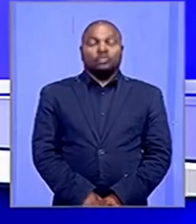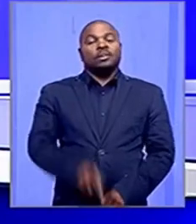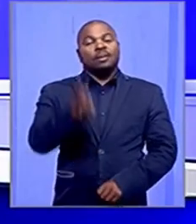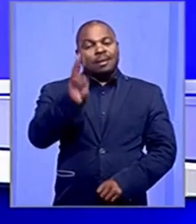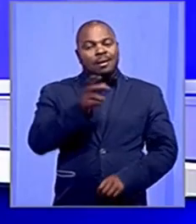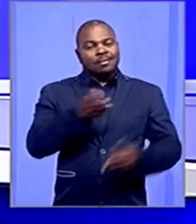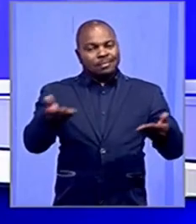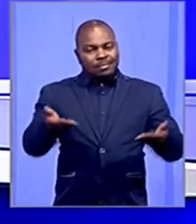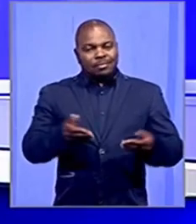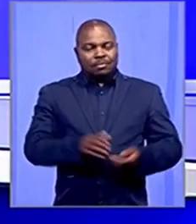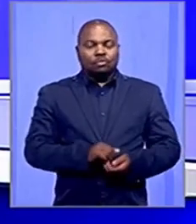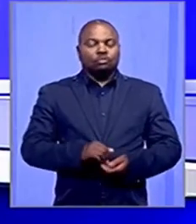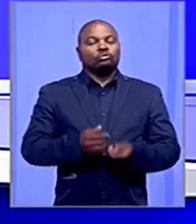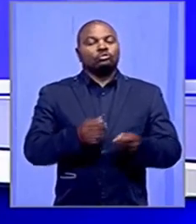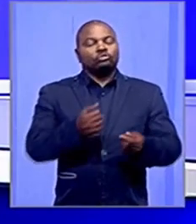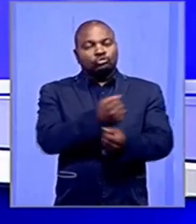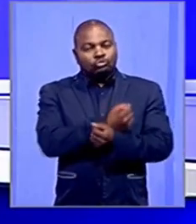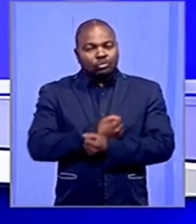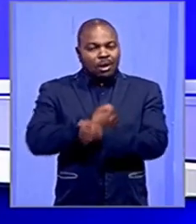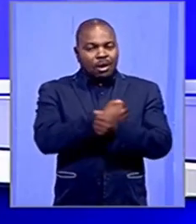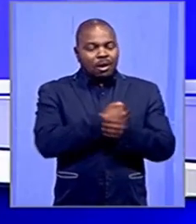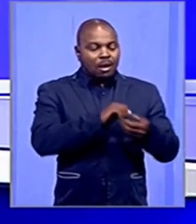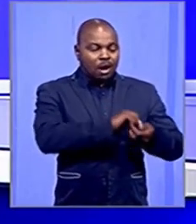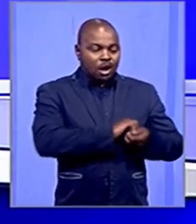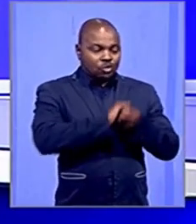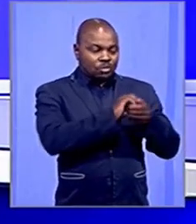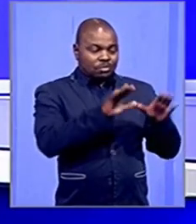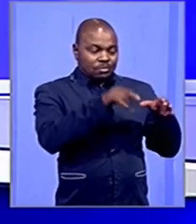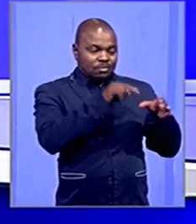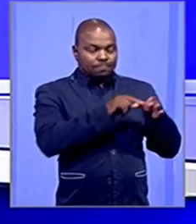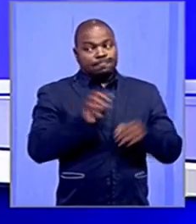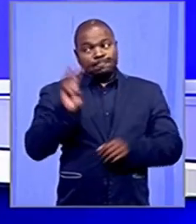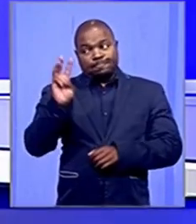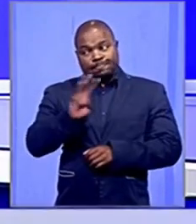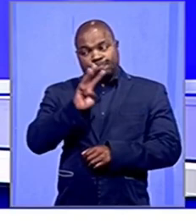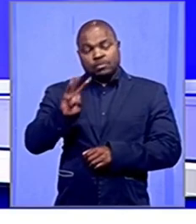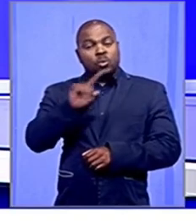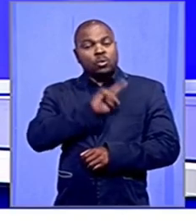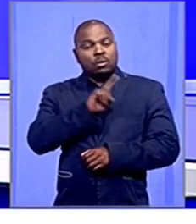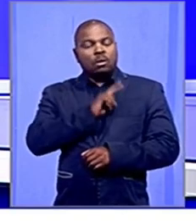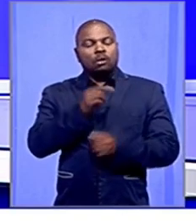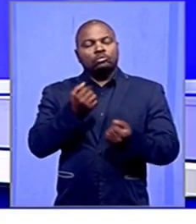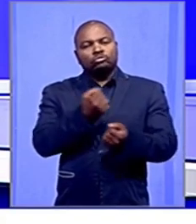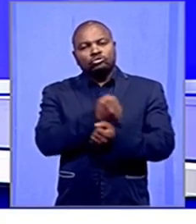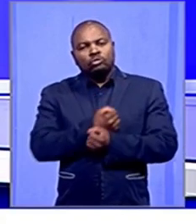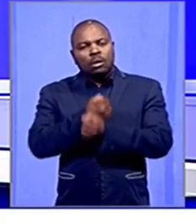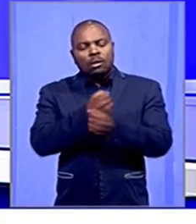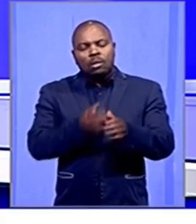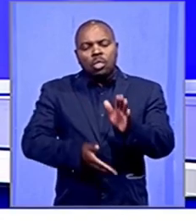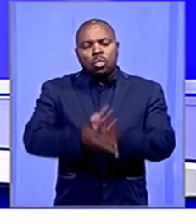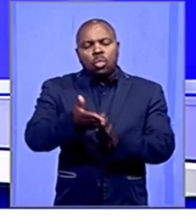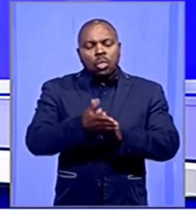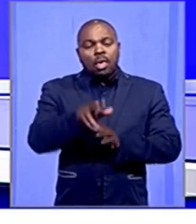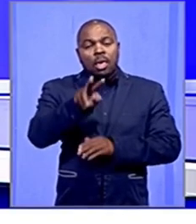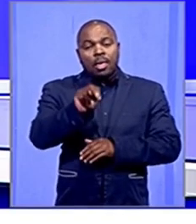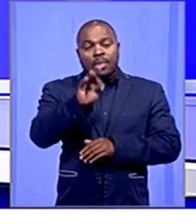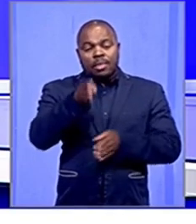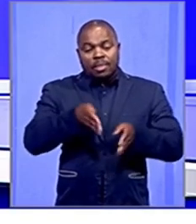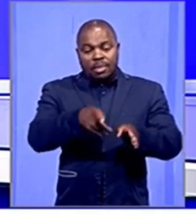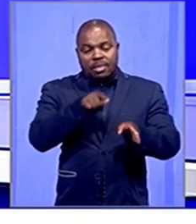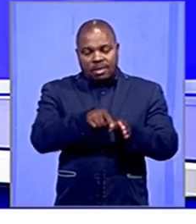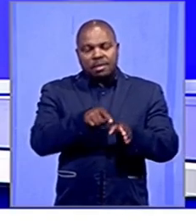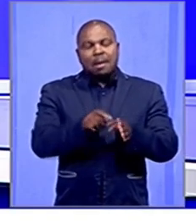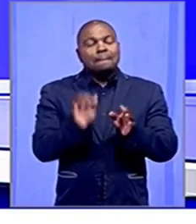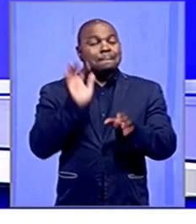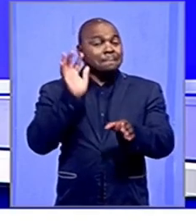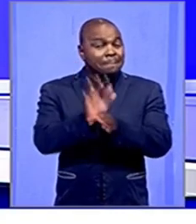Harbela ro amohele mohi mogatlo wa dilori tse tsamaisang thepa o hlokomeditse ka ditlhaselo tsa dilori tse fetang mileng o mogolo wa N3 gore di tlo tswela pele